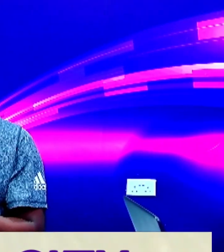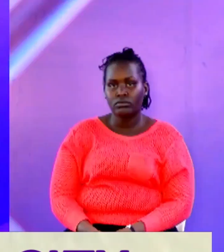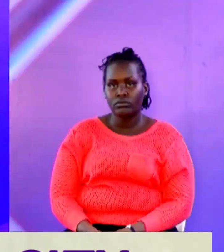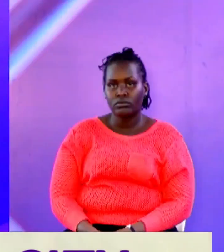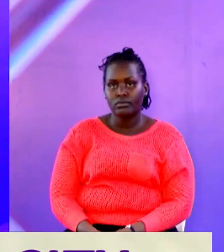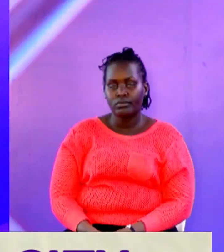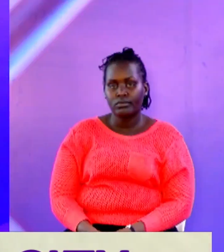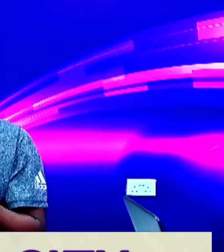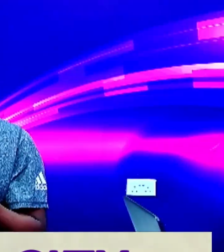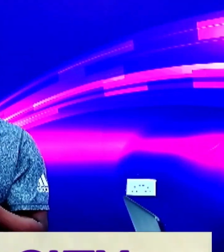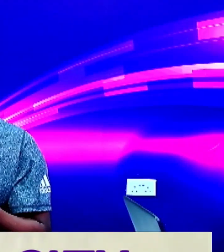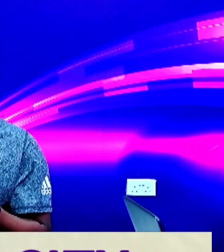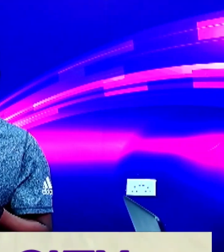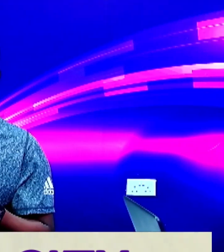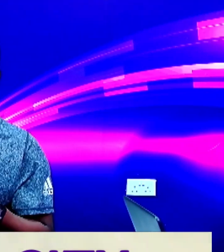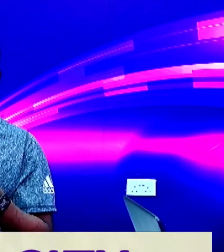Right now,